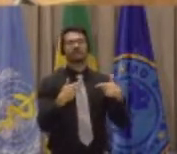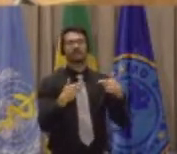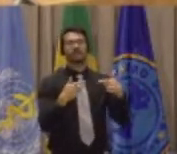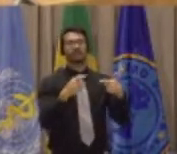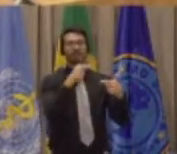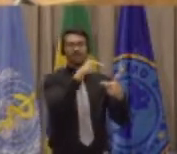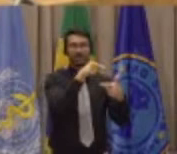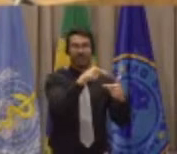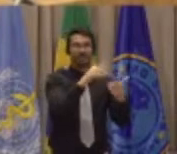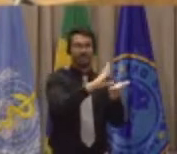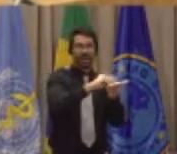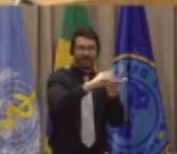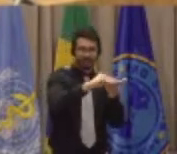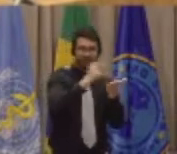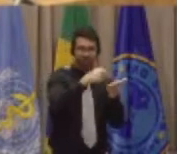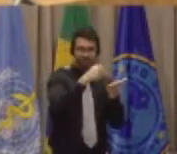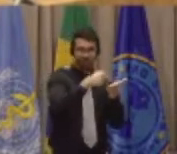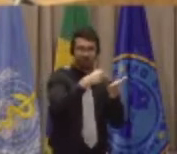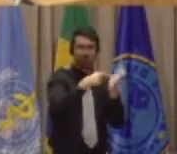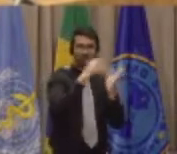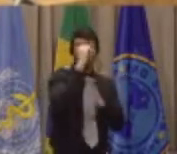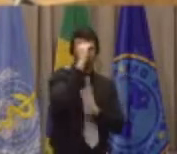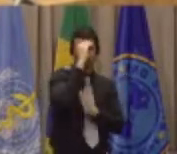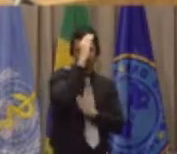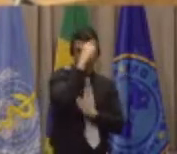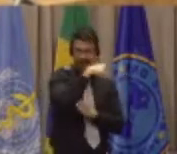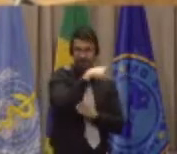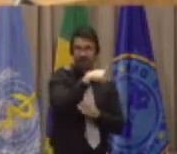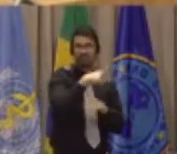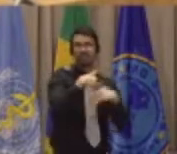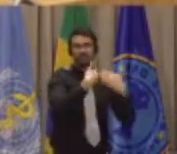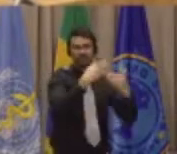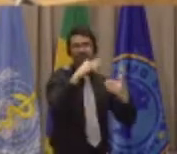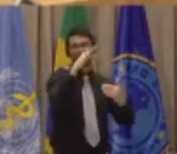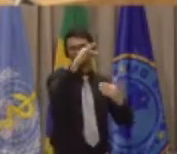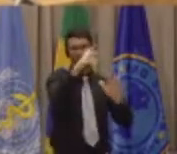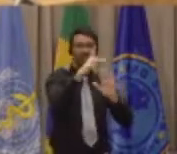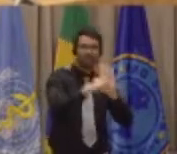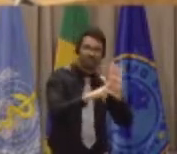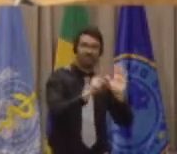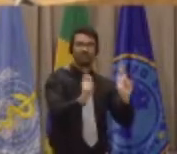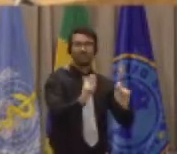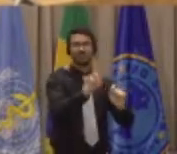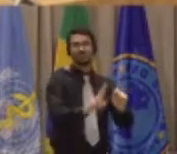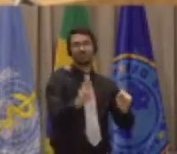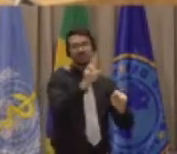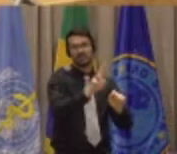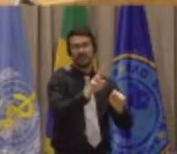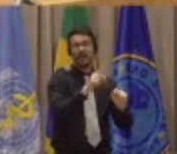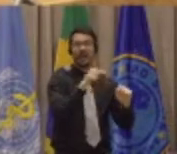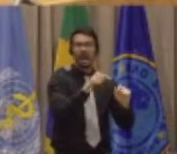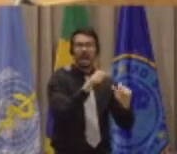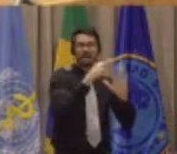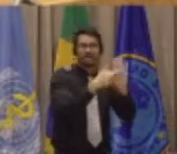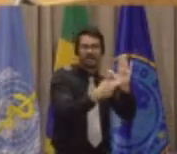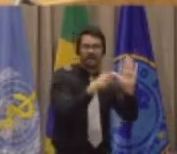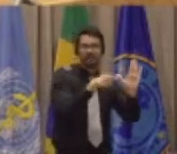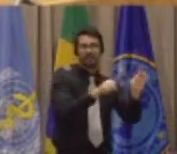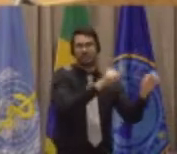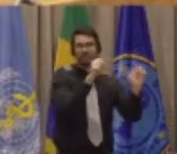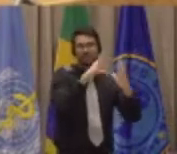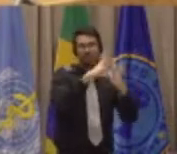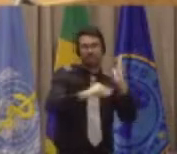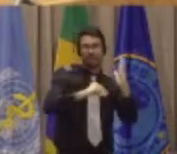a database of knowledge to use in the future project. So you can use to any